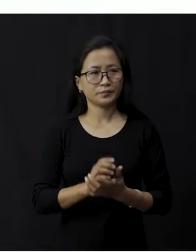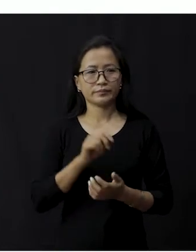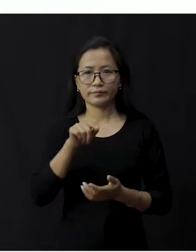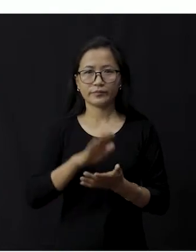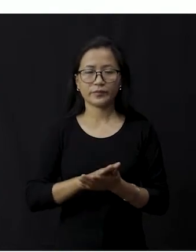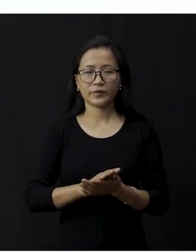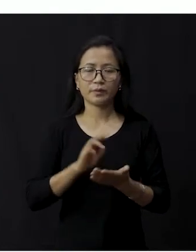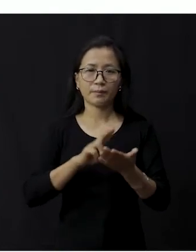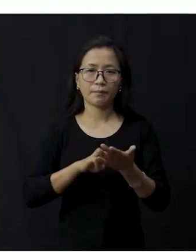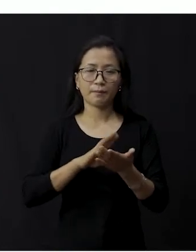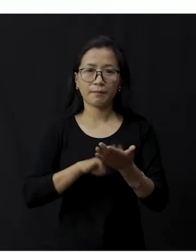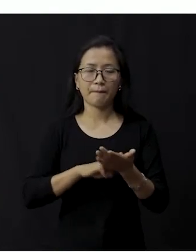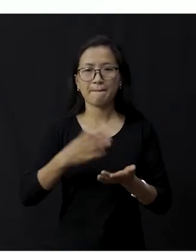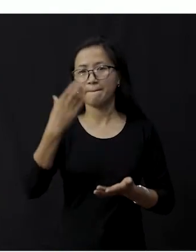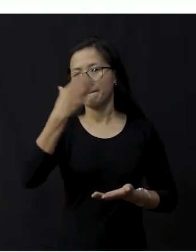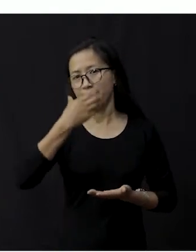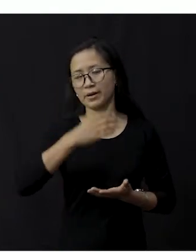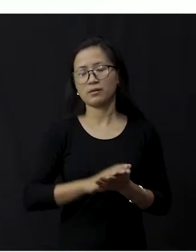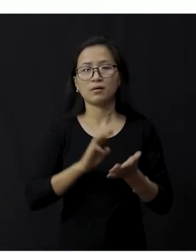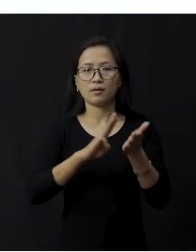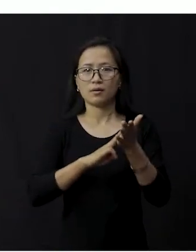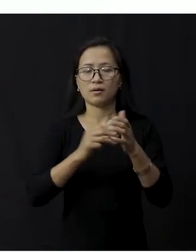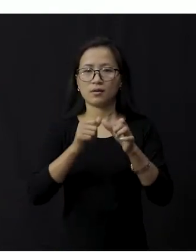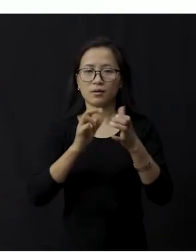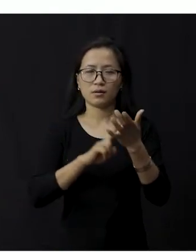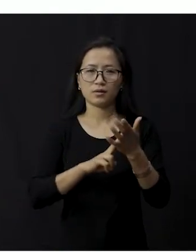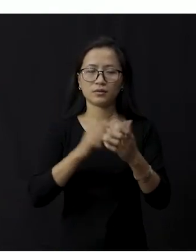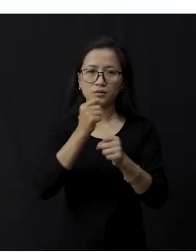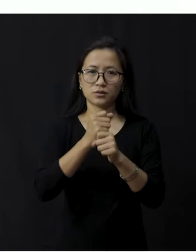mango. This is a mango, spelling